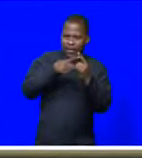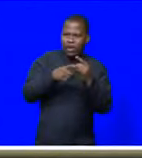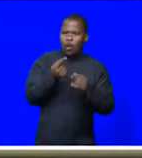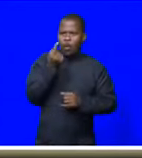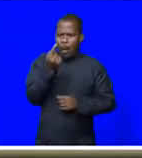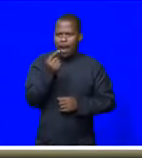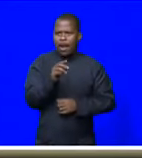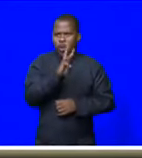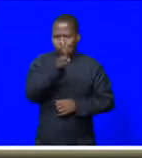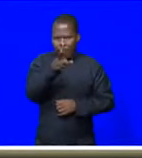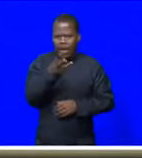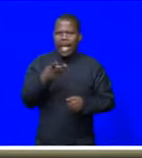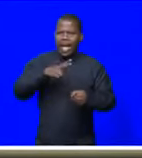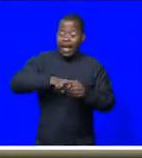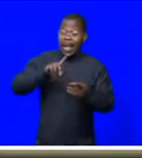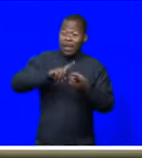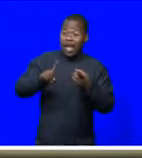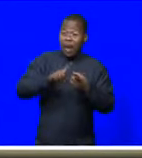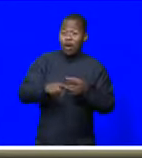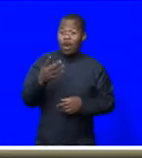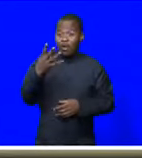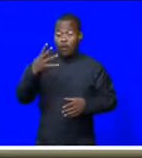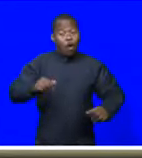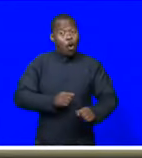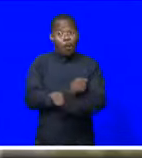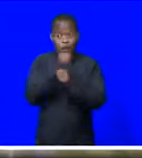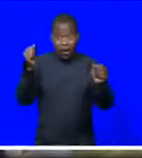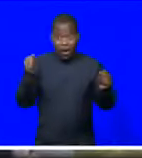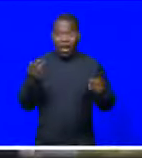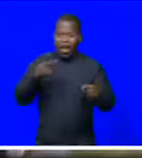1 point. You play the last one, you win it. You win 4 games,